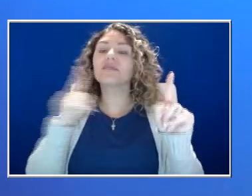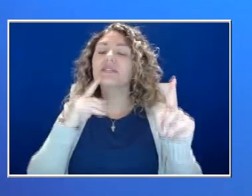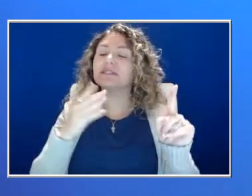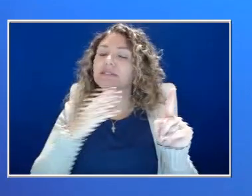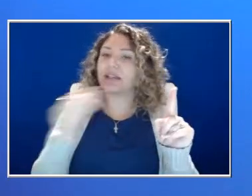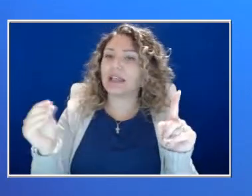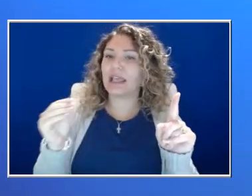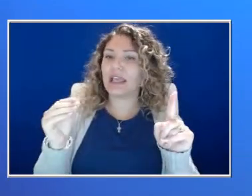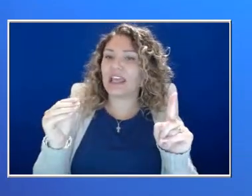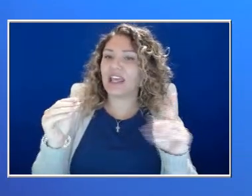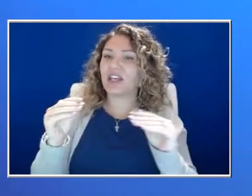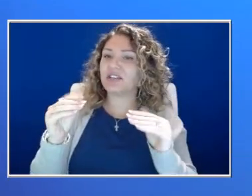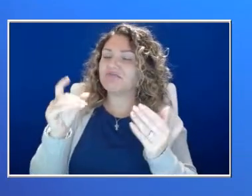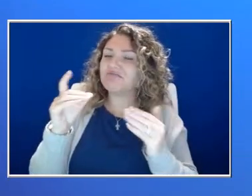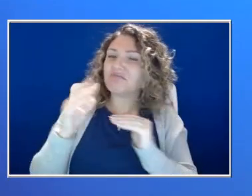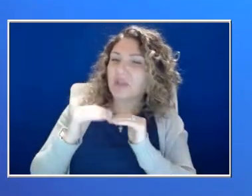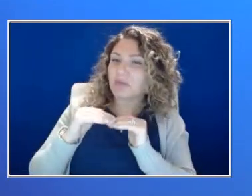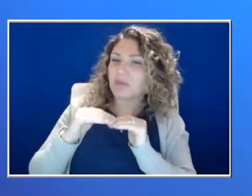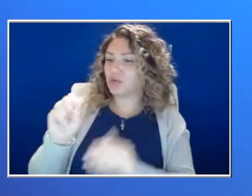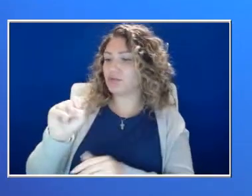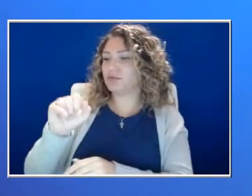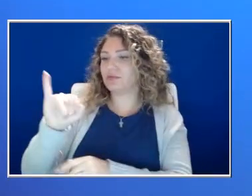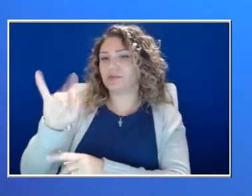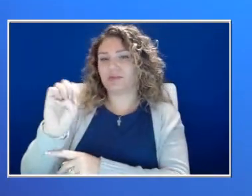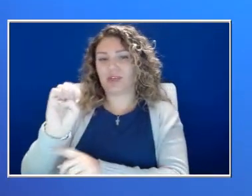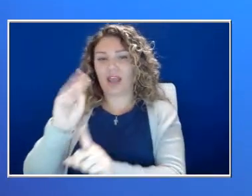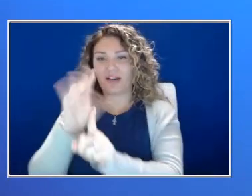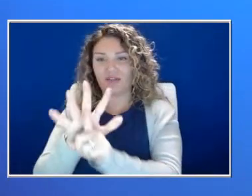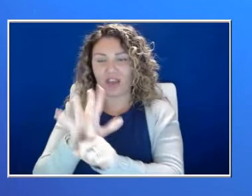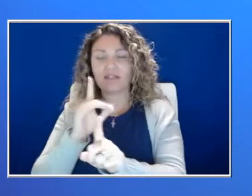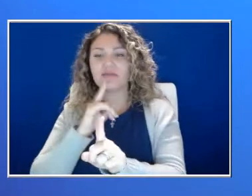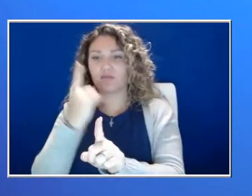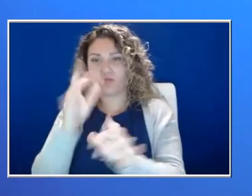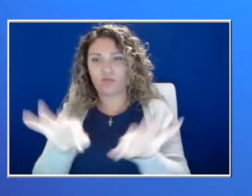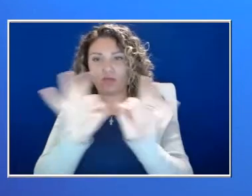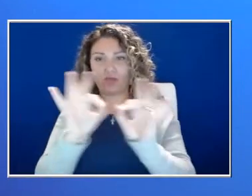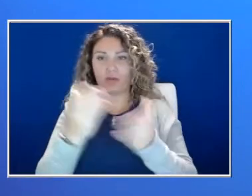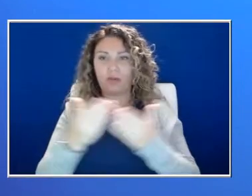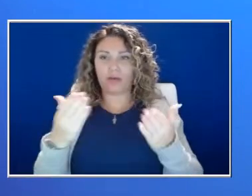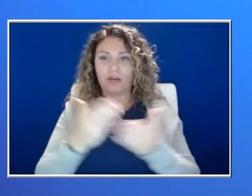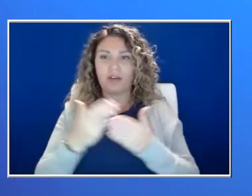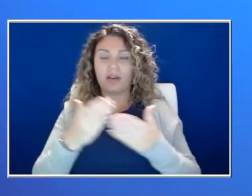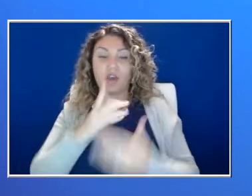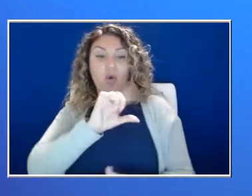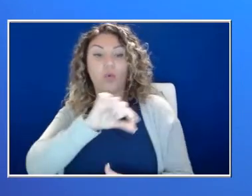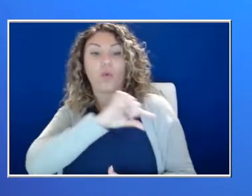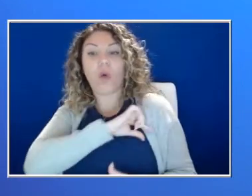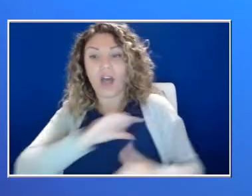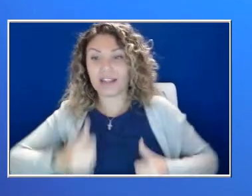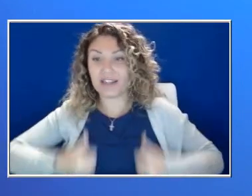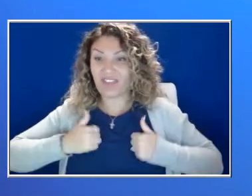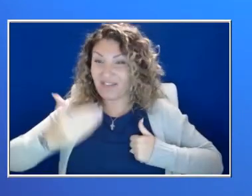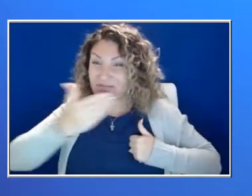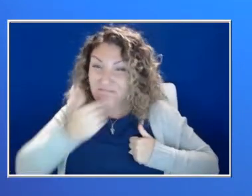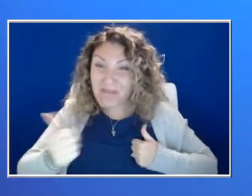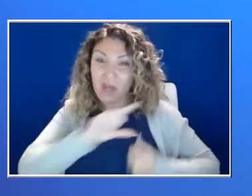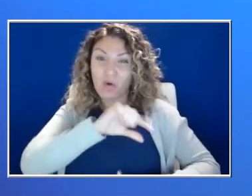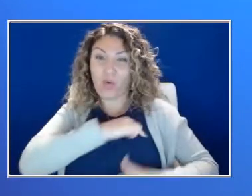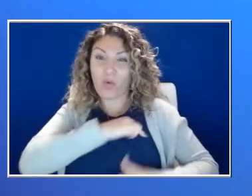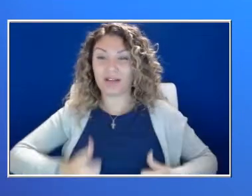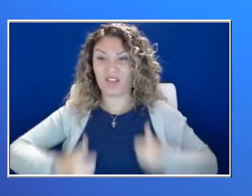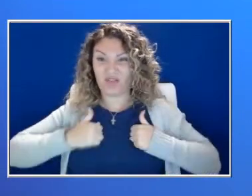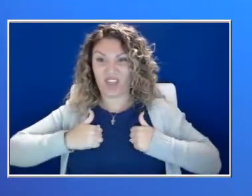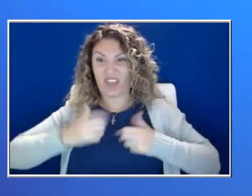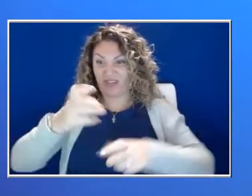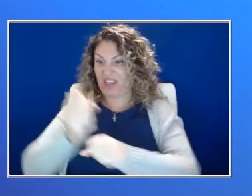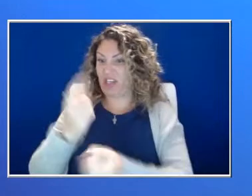one important thing that we keep actually underestimating: quality of life. This is a better quality of life. These patients receive a treatment only one time.